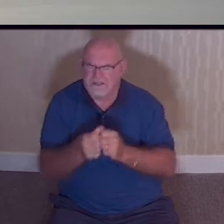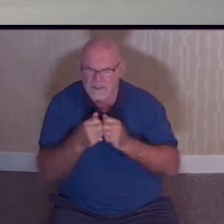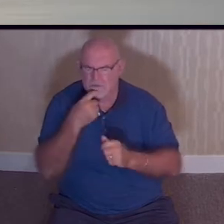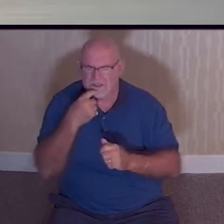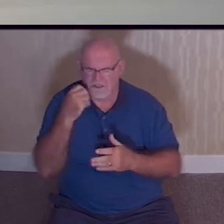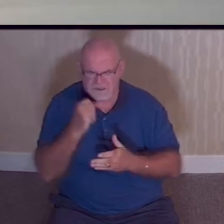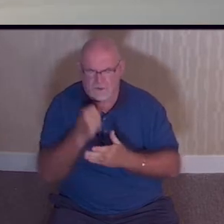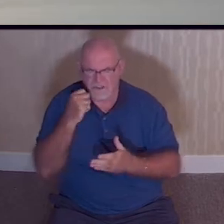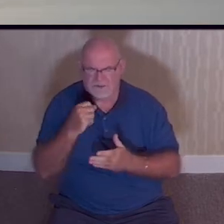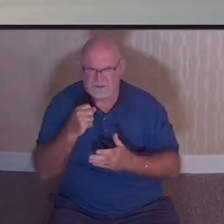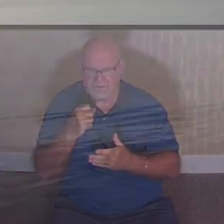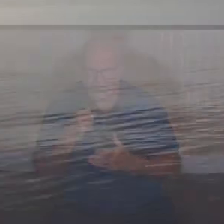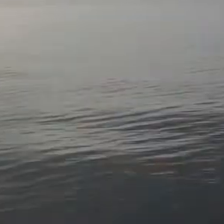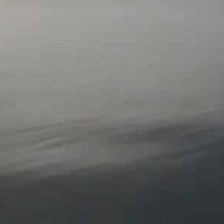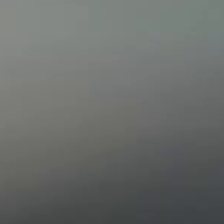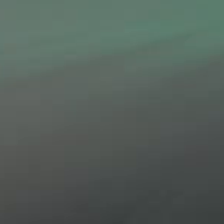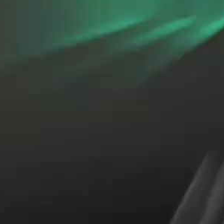is.